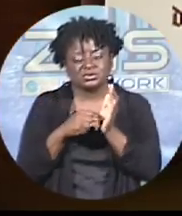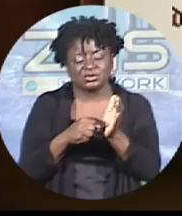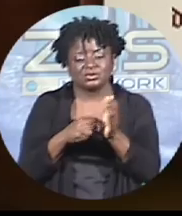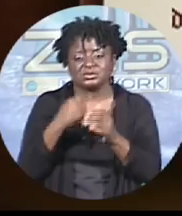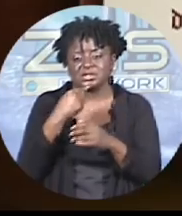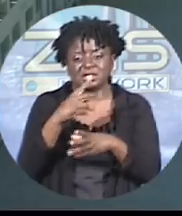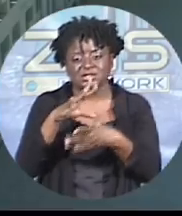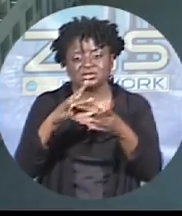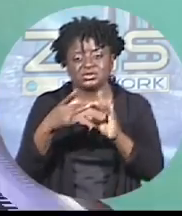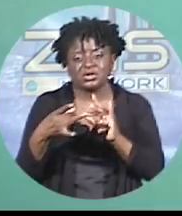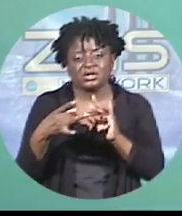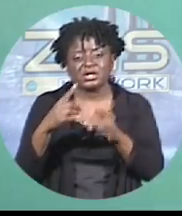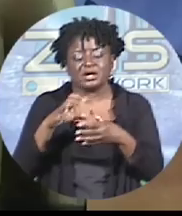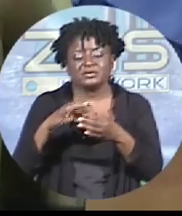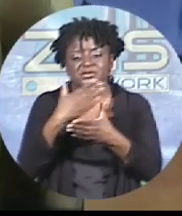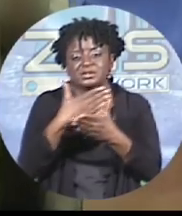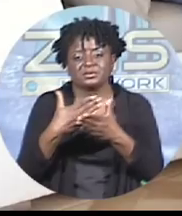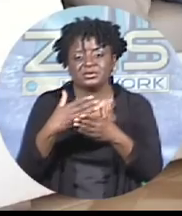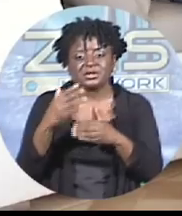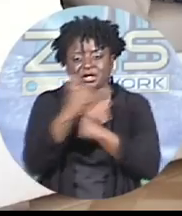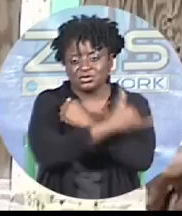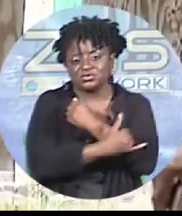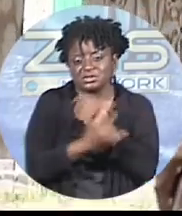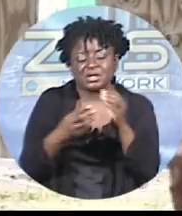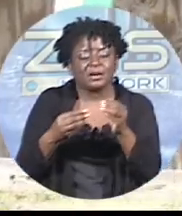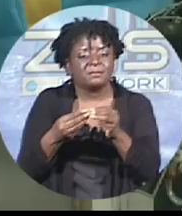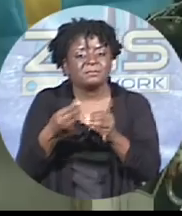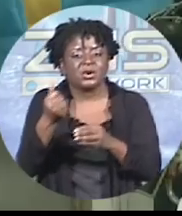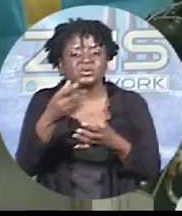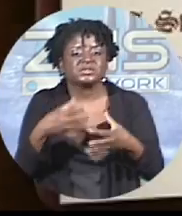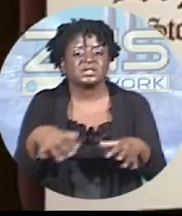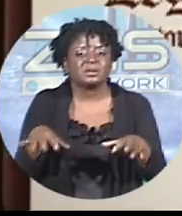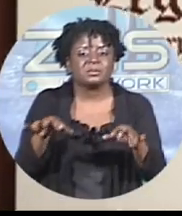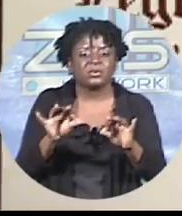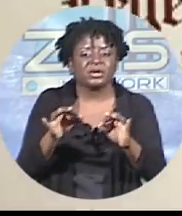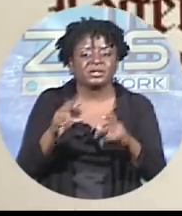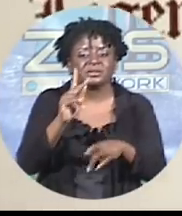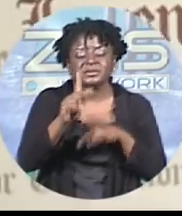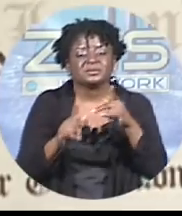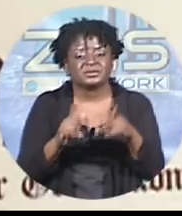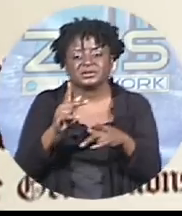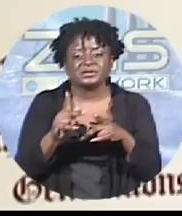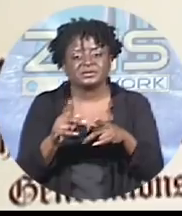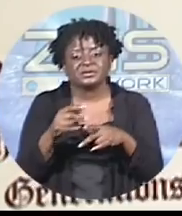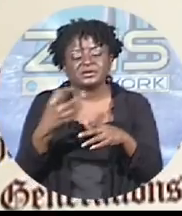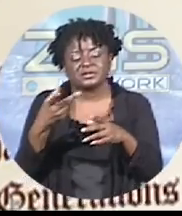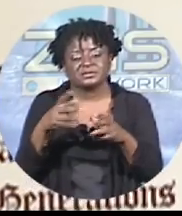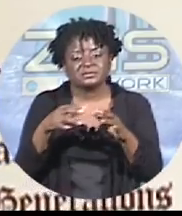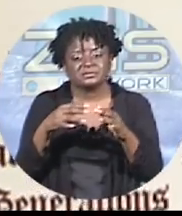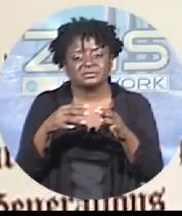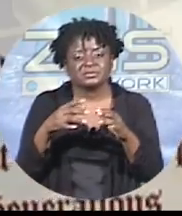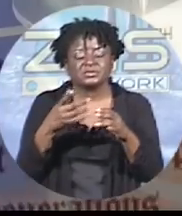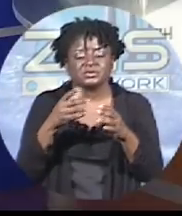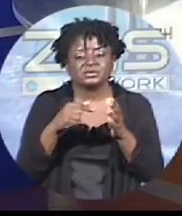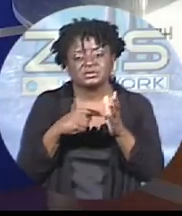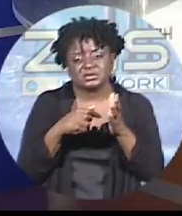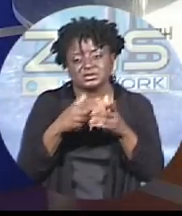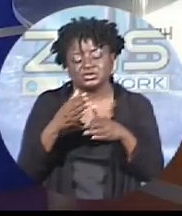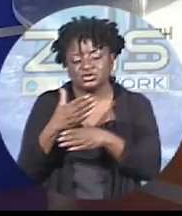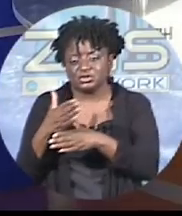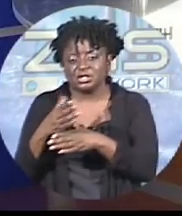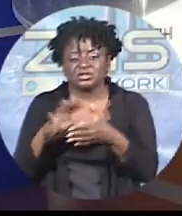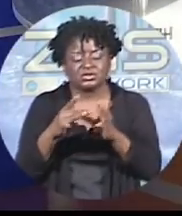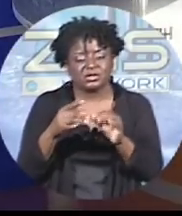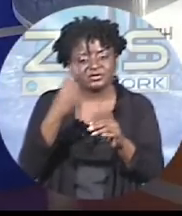most important and influential players has been his focus for the better portion of his 22 years in broadcasting,